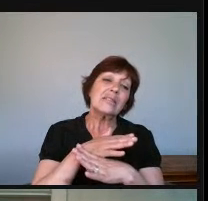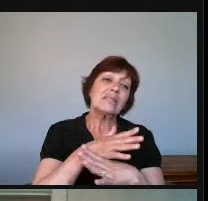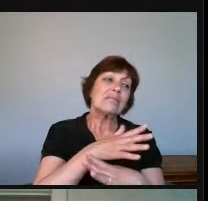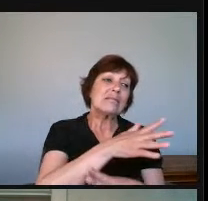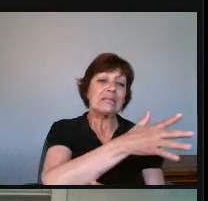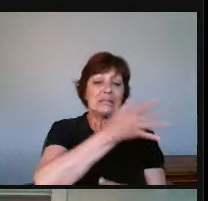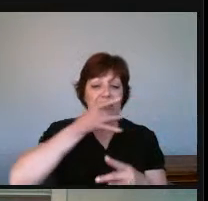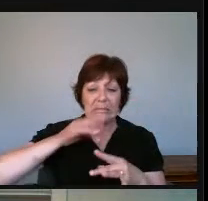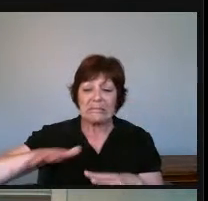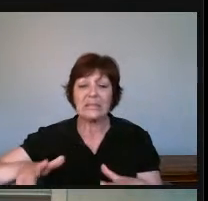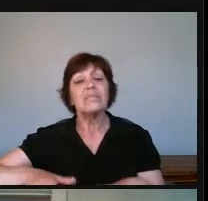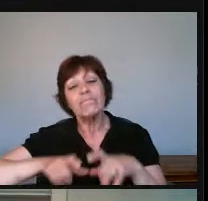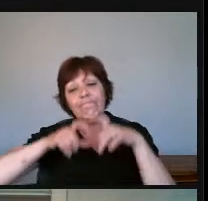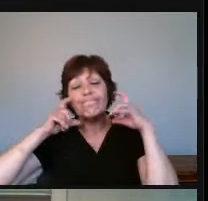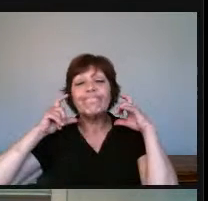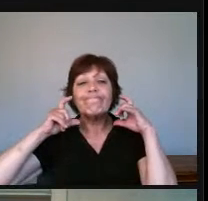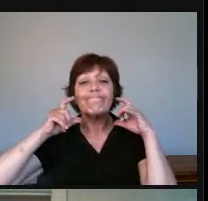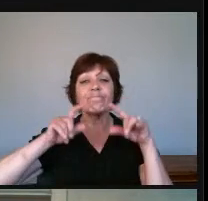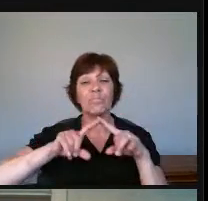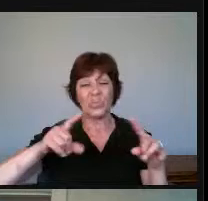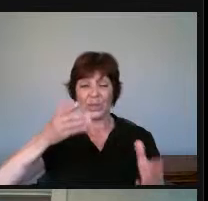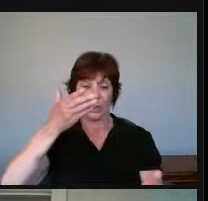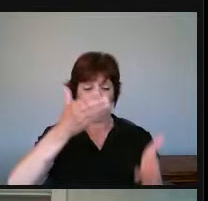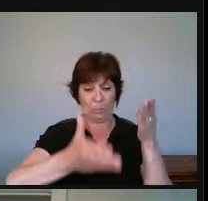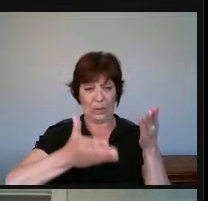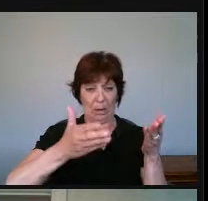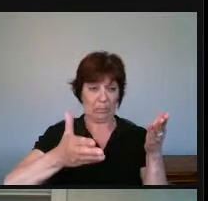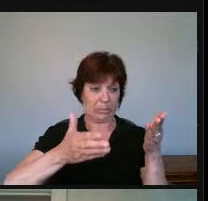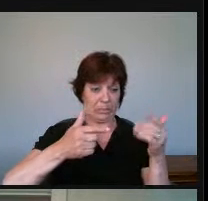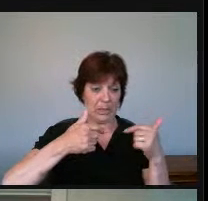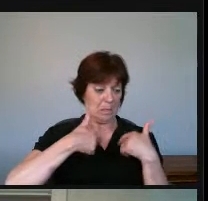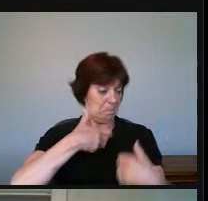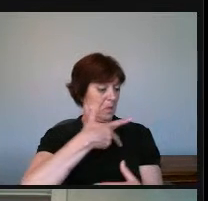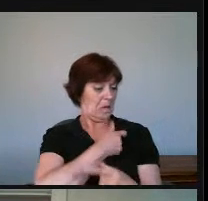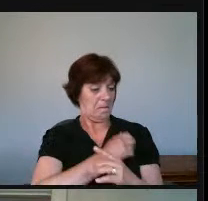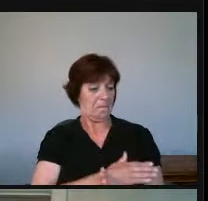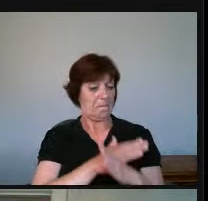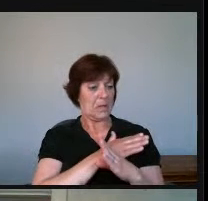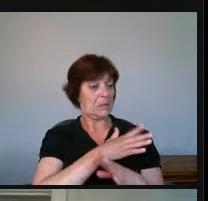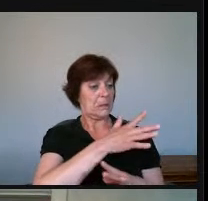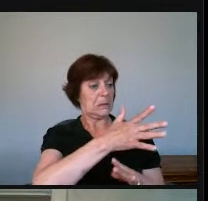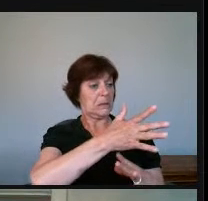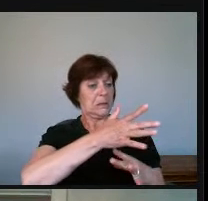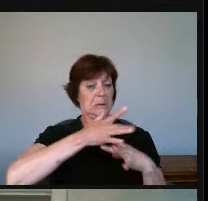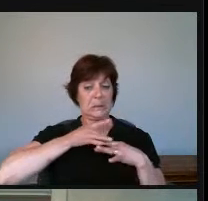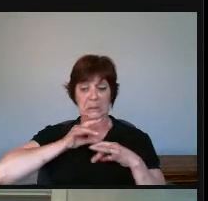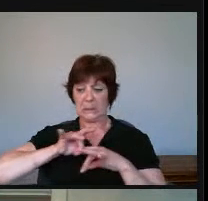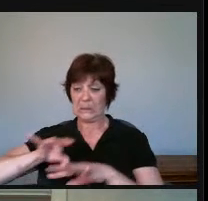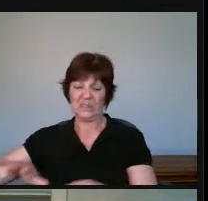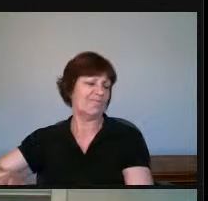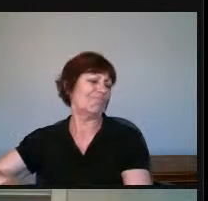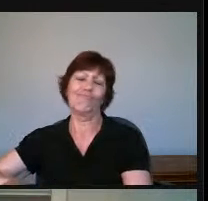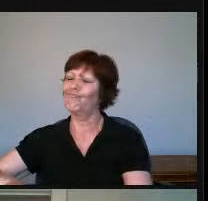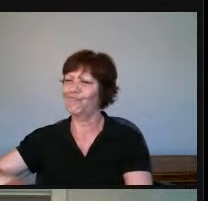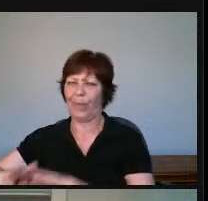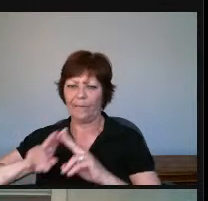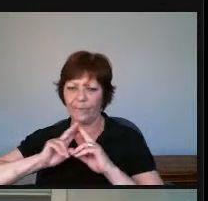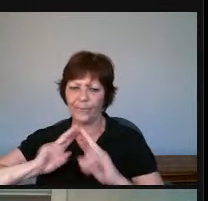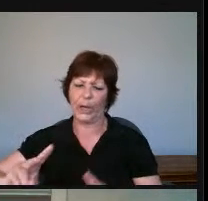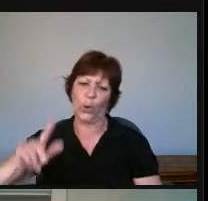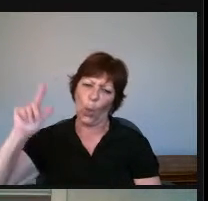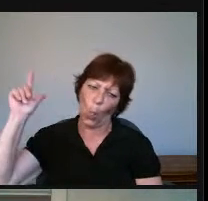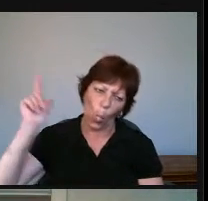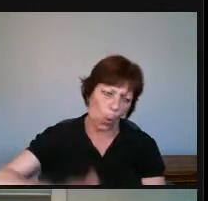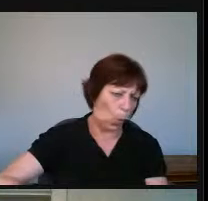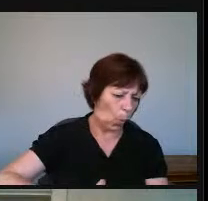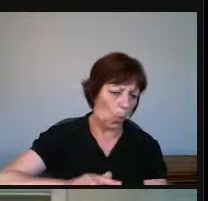wear the masks. The likelihood that a person who is vaccinated will actually pick up the virus and transmit it is very low, unless